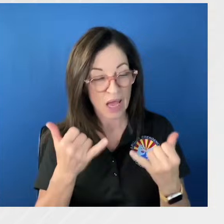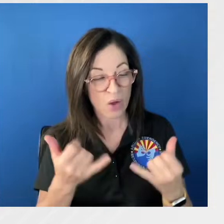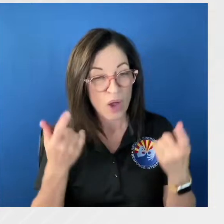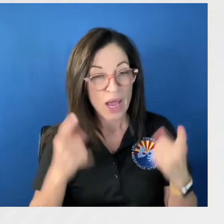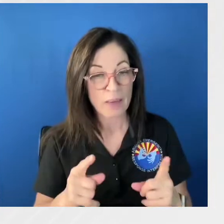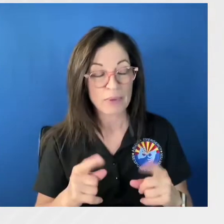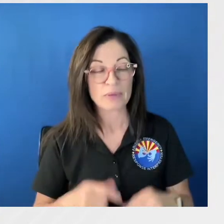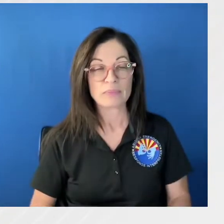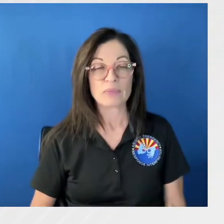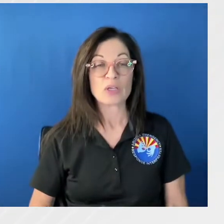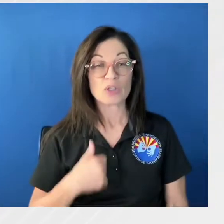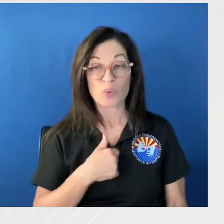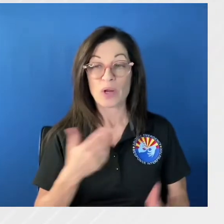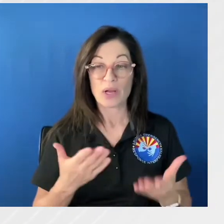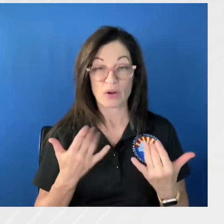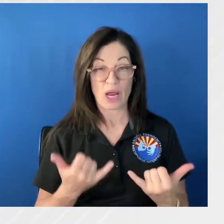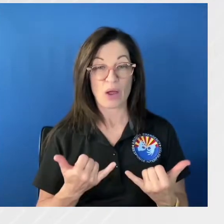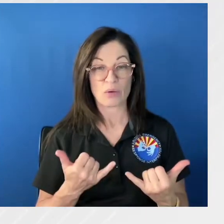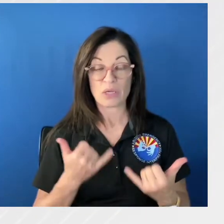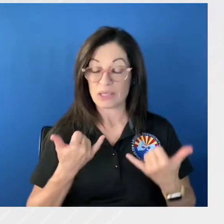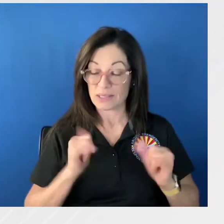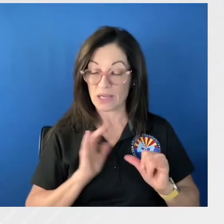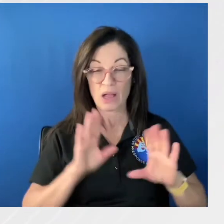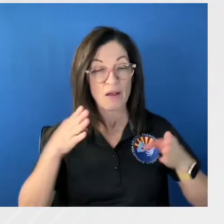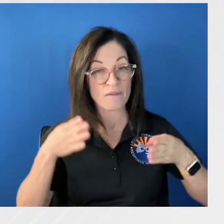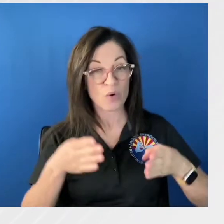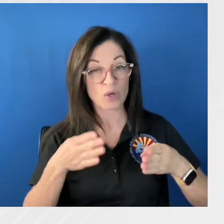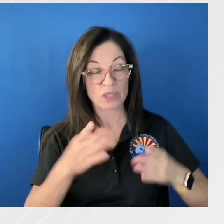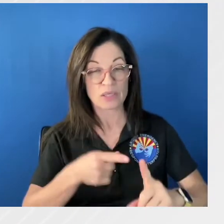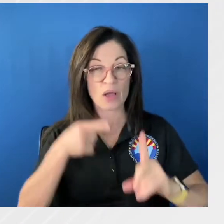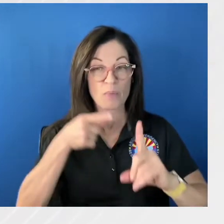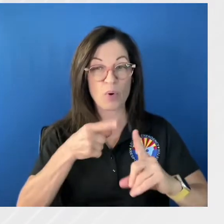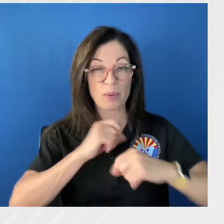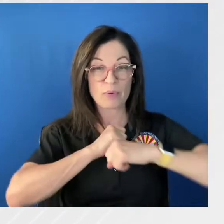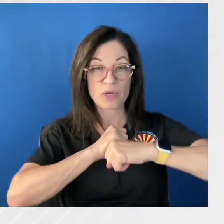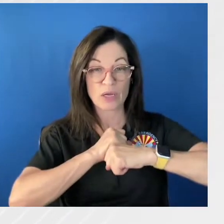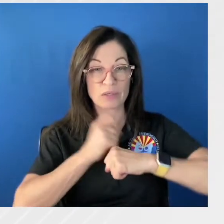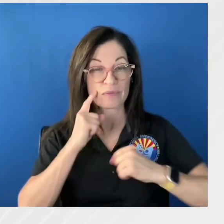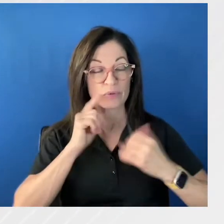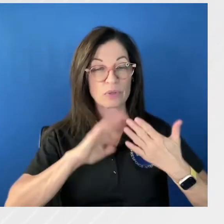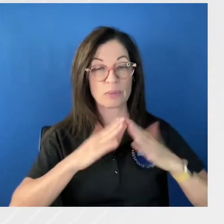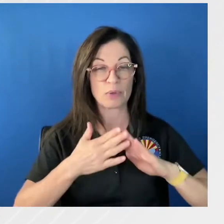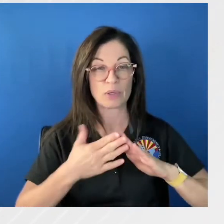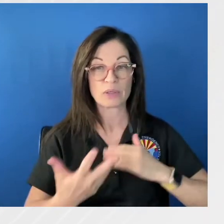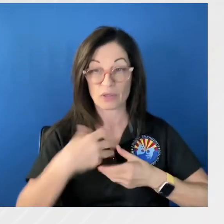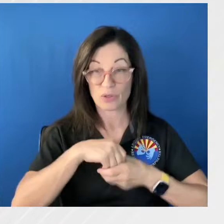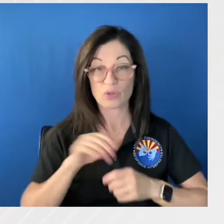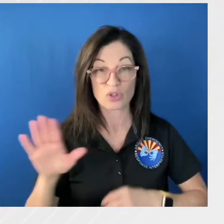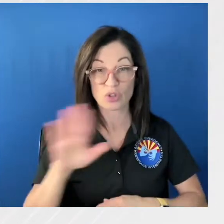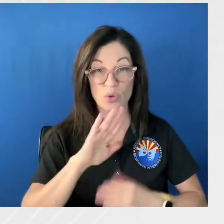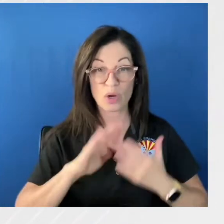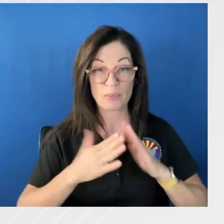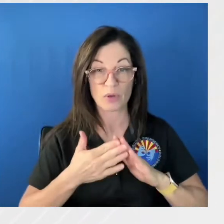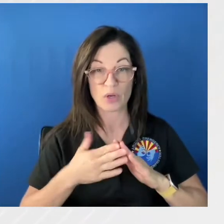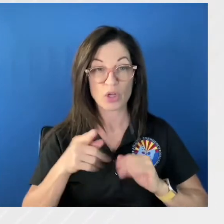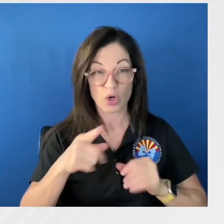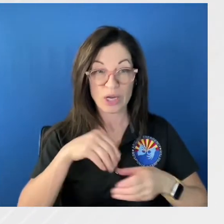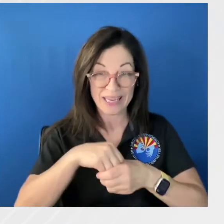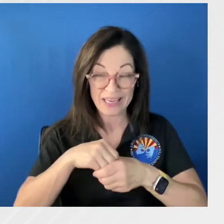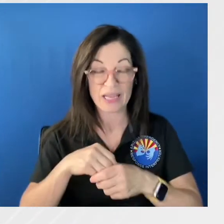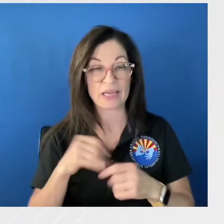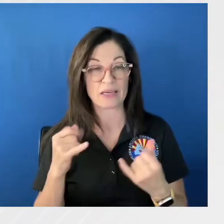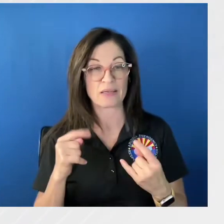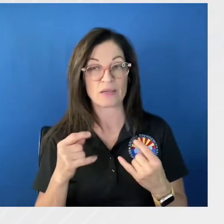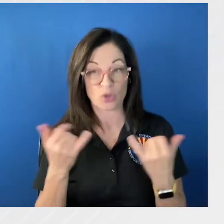right now. Our main focus is point protection of the communities, which includes yours. You're in the peripheral, right? You're right here,